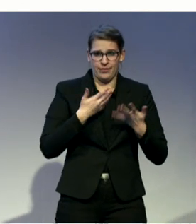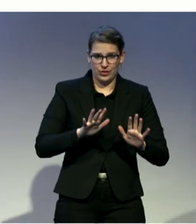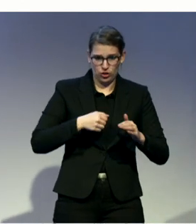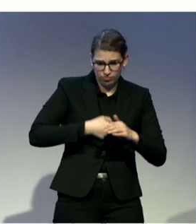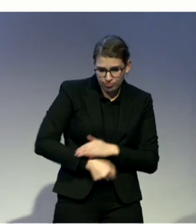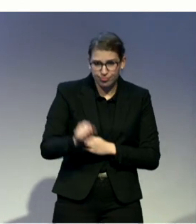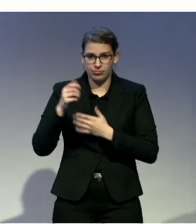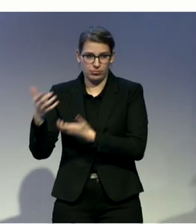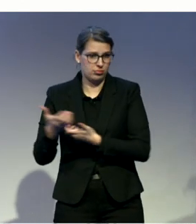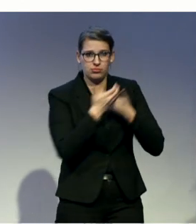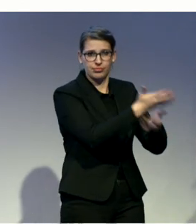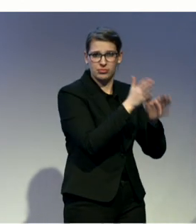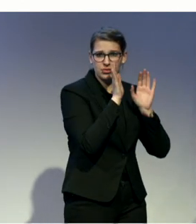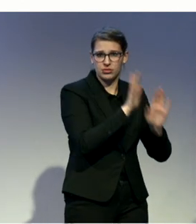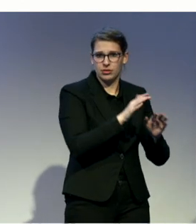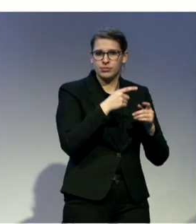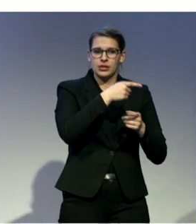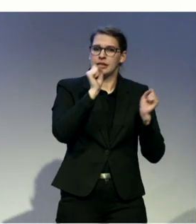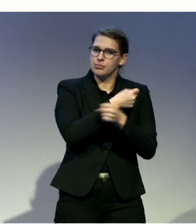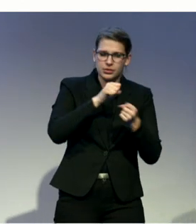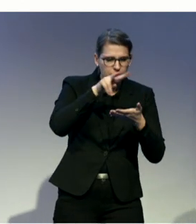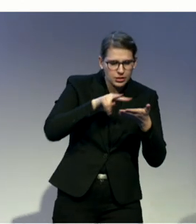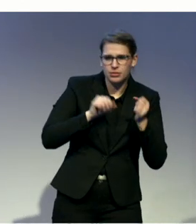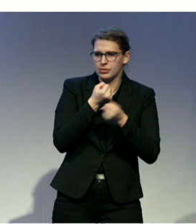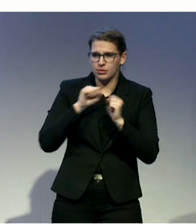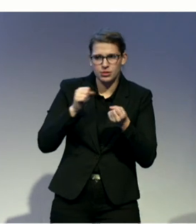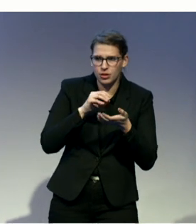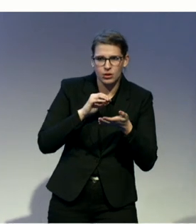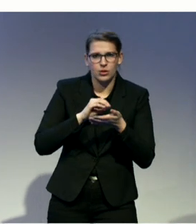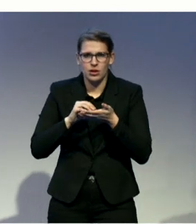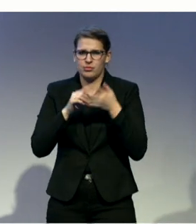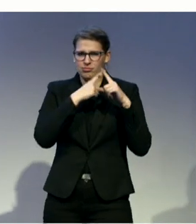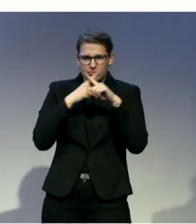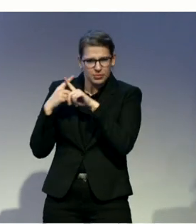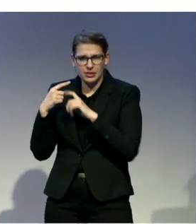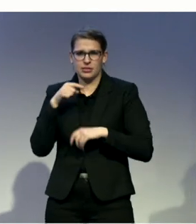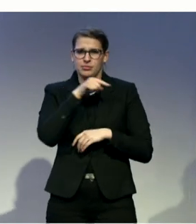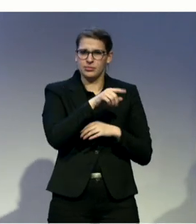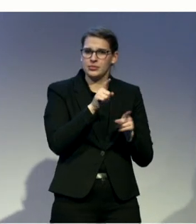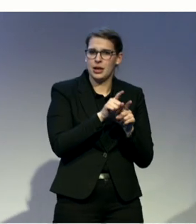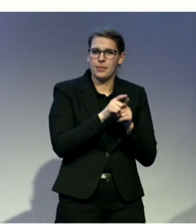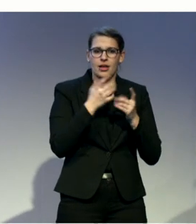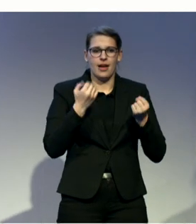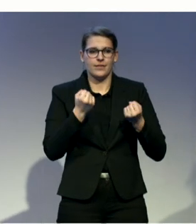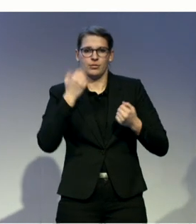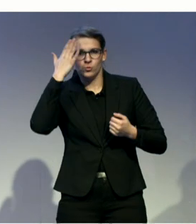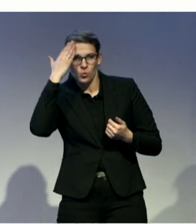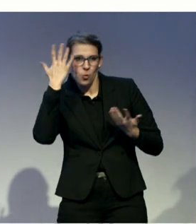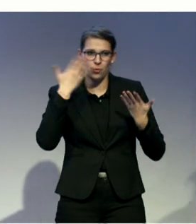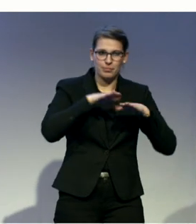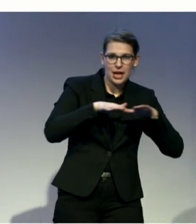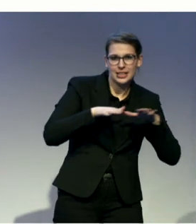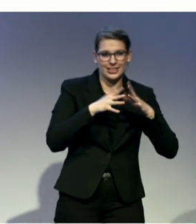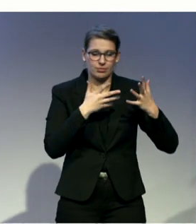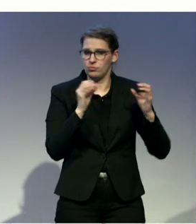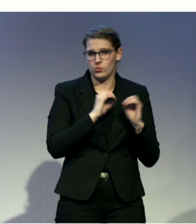write, and who doesn't have any elemental skills to live in the community. So it's a work from the